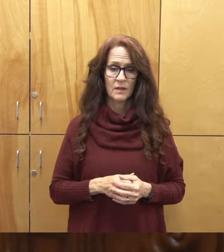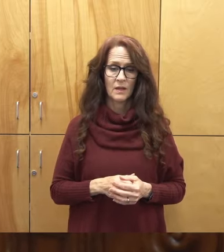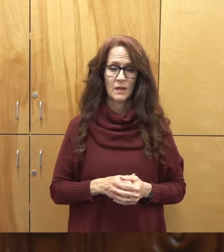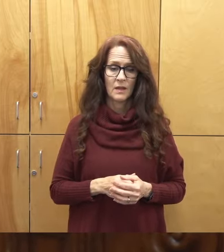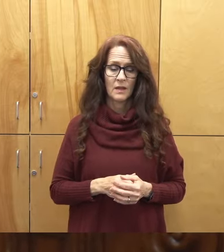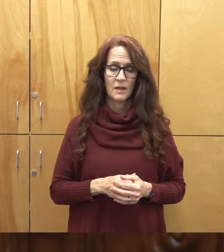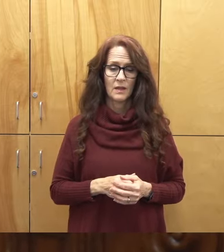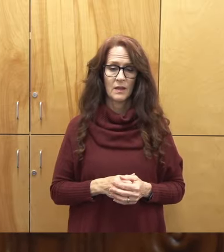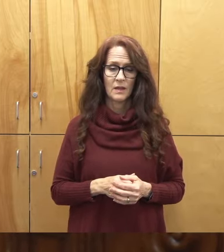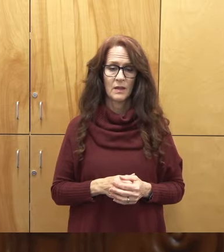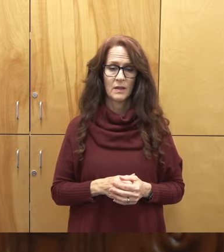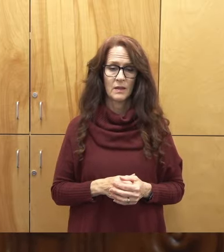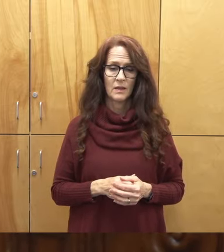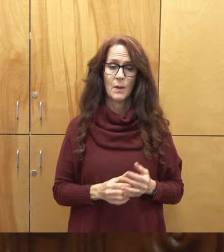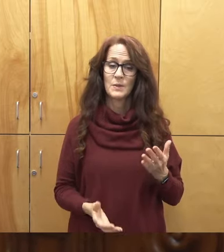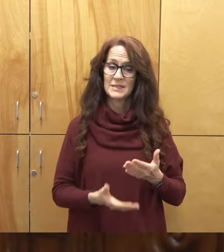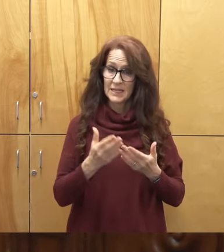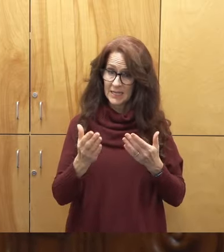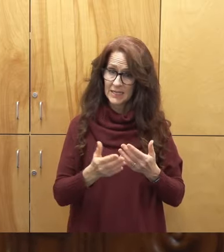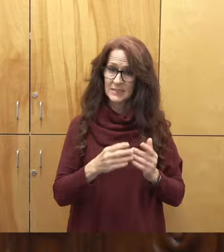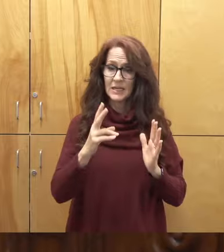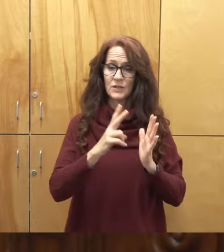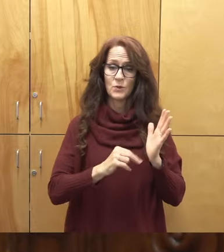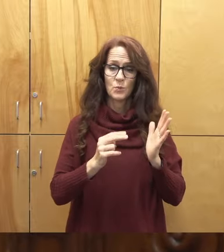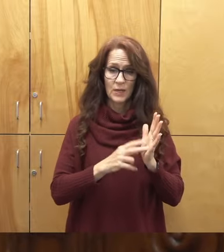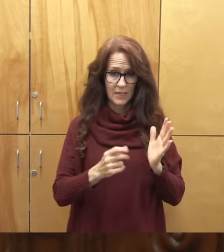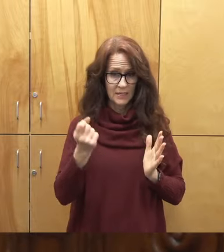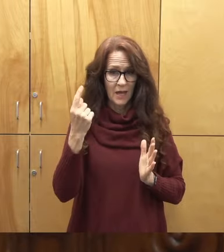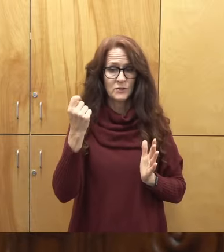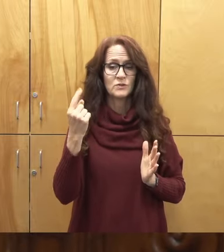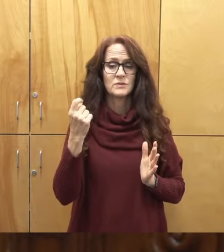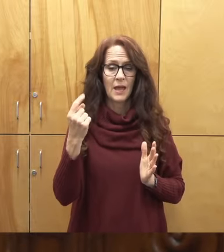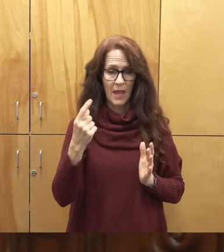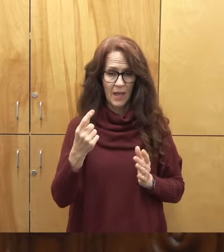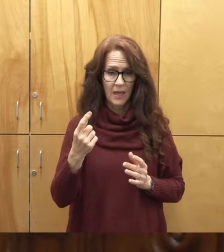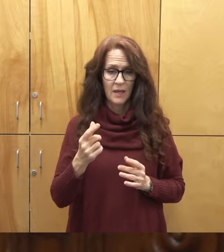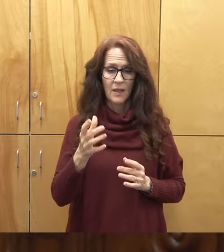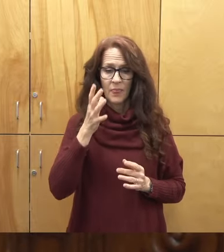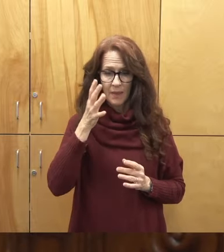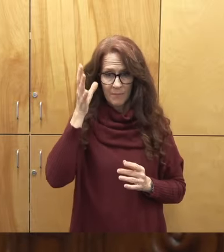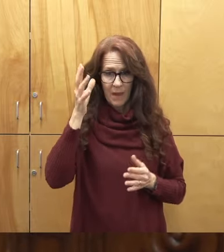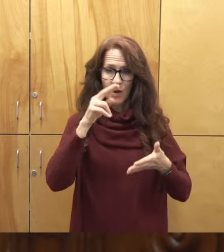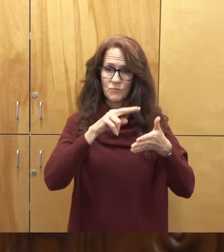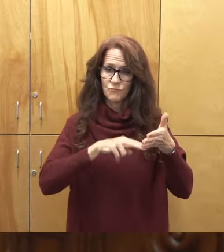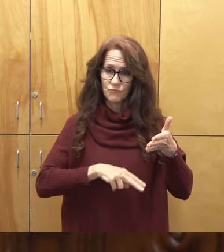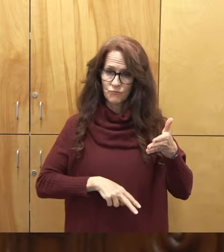very easy to read and understand, and it explains